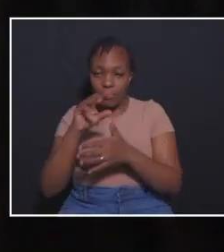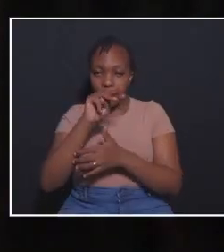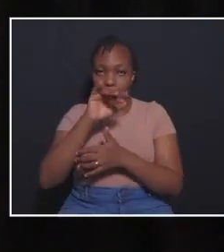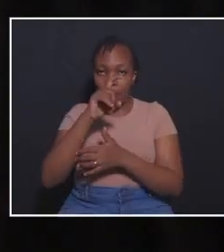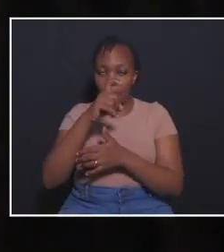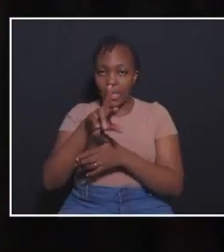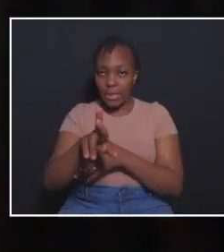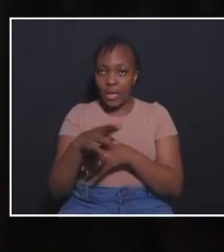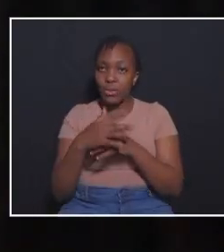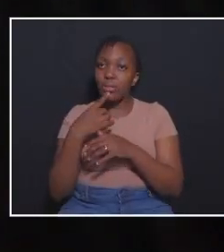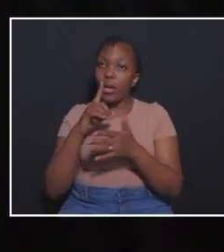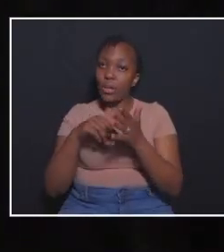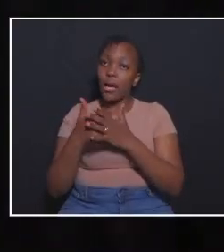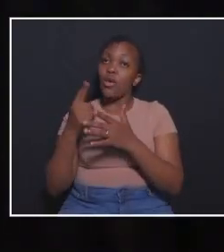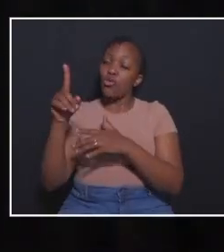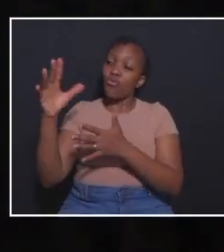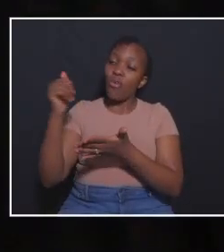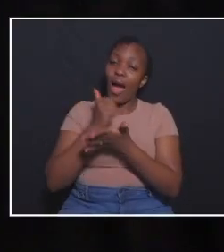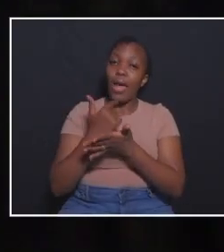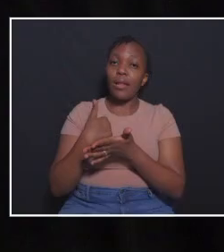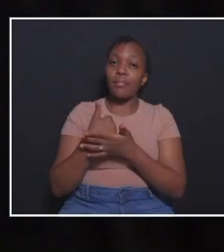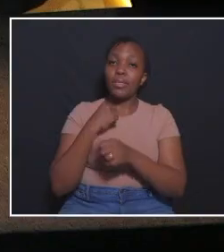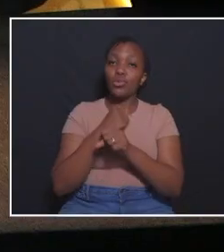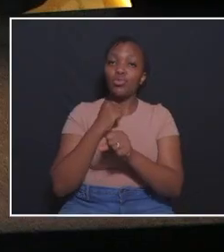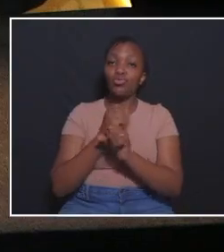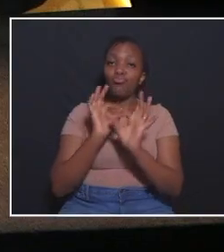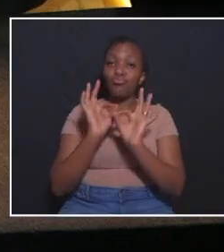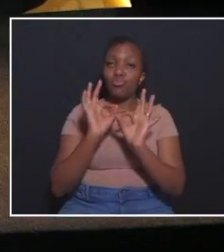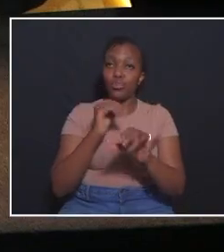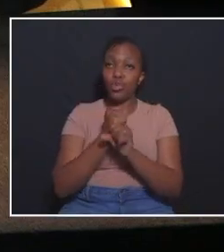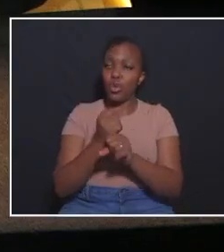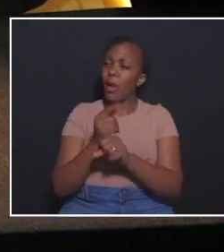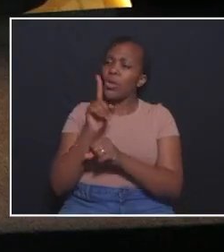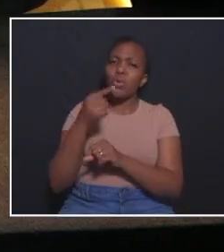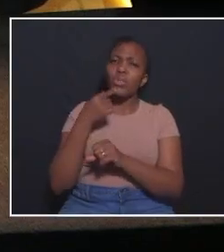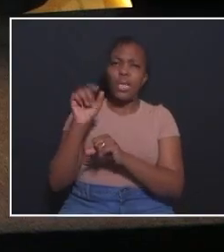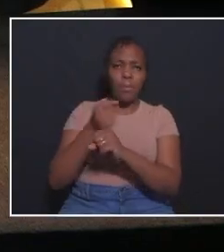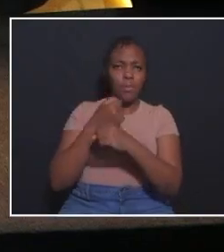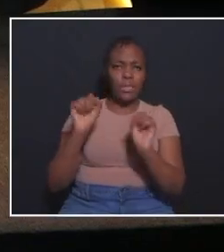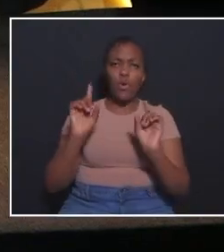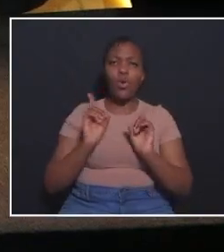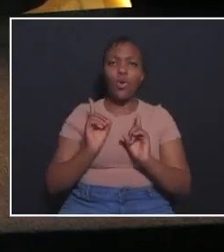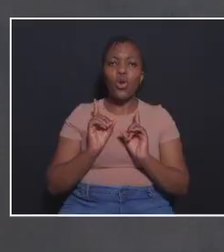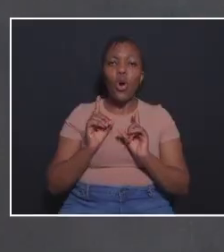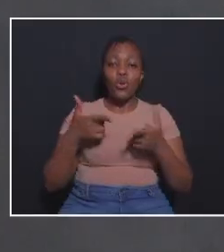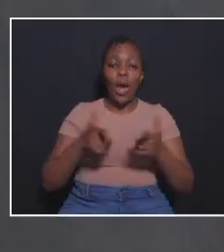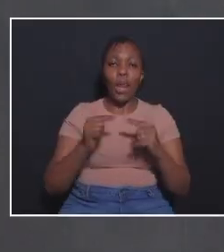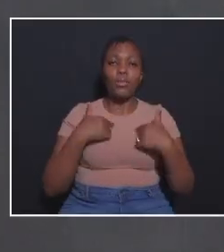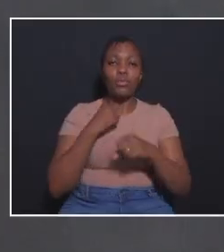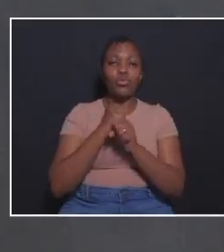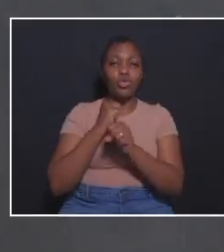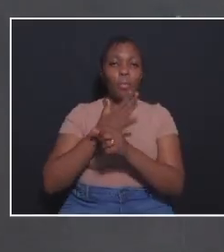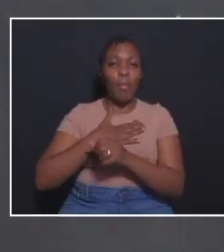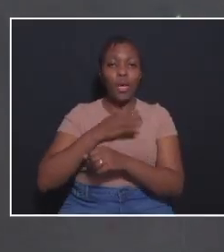no, you have hired me to do a competent job. You're not going to save this in post. You either allow me to do my job or get someone